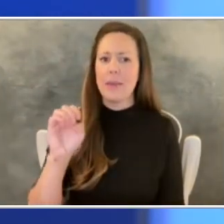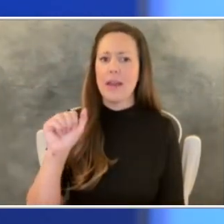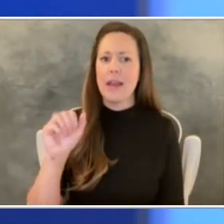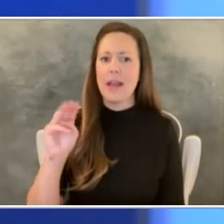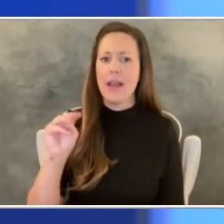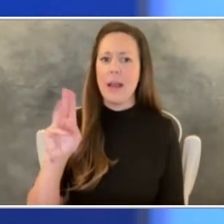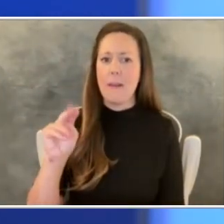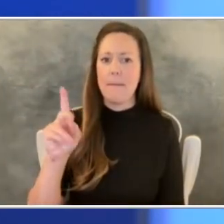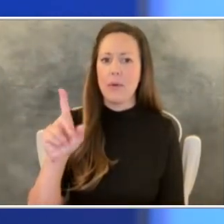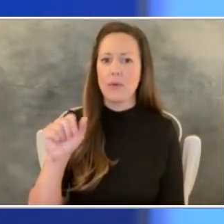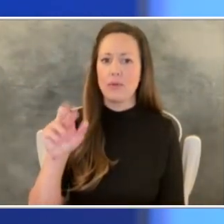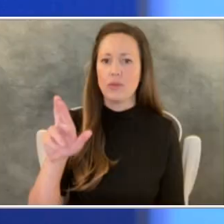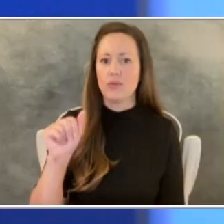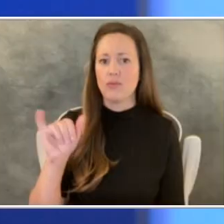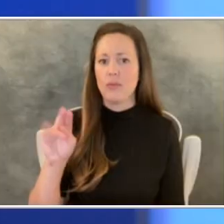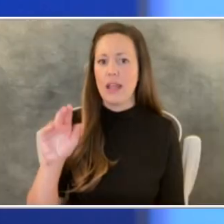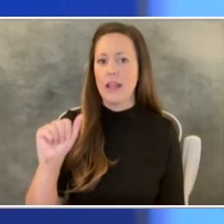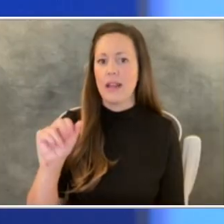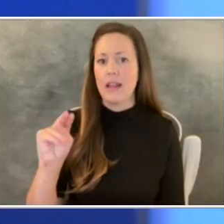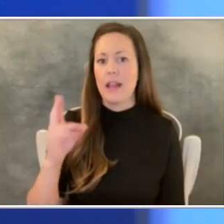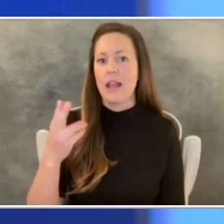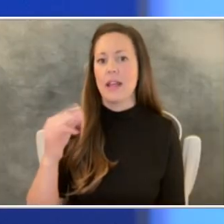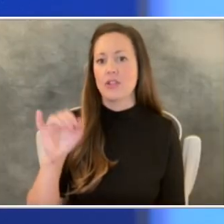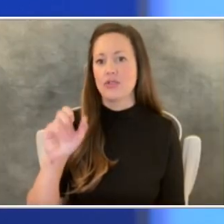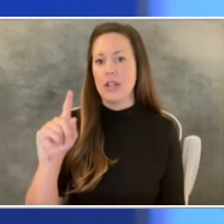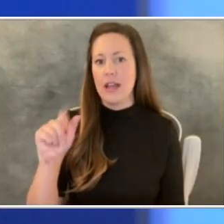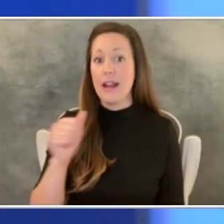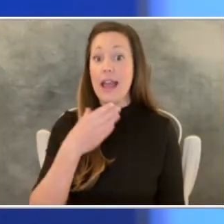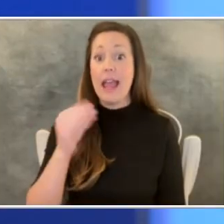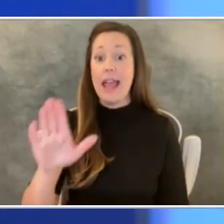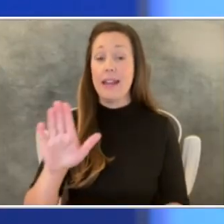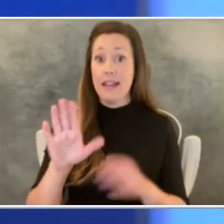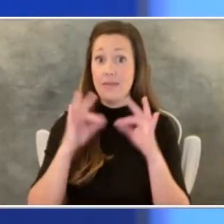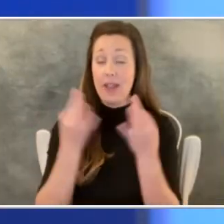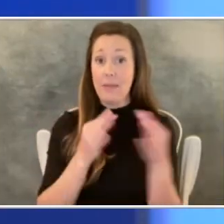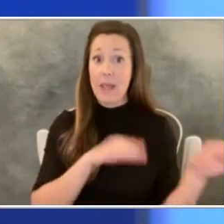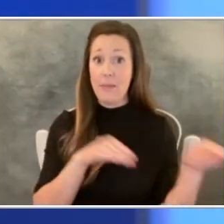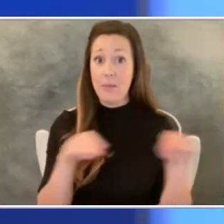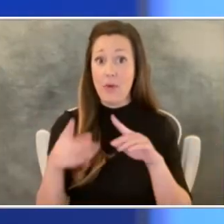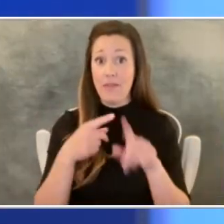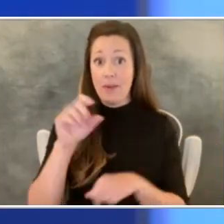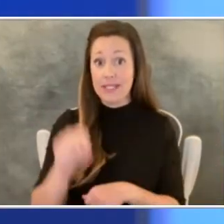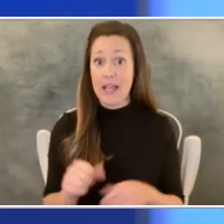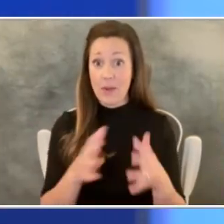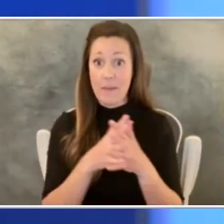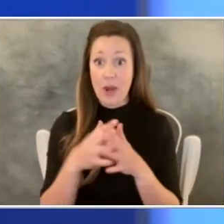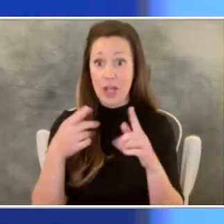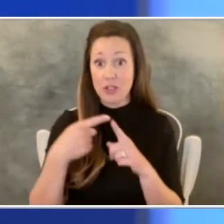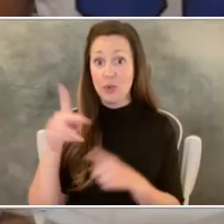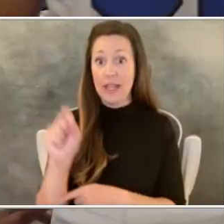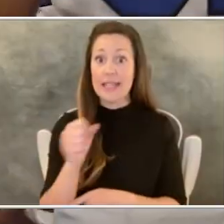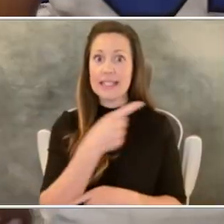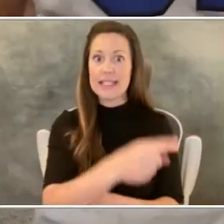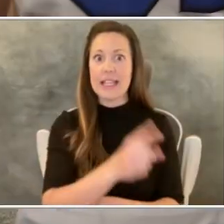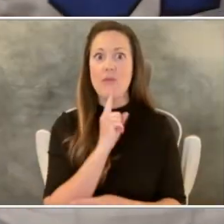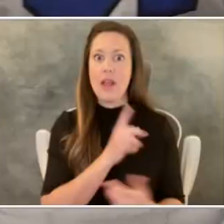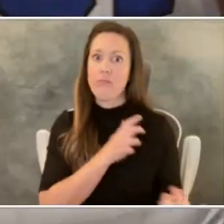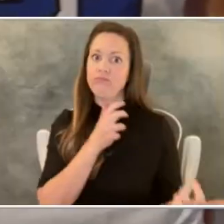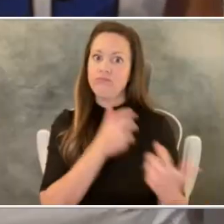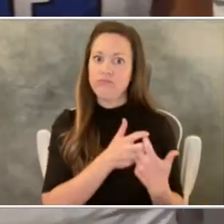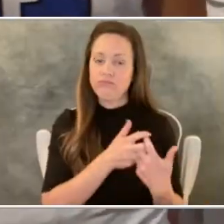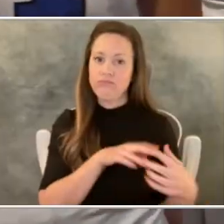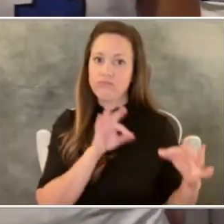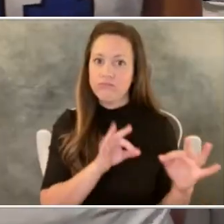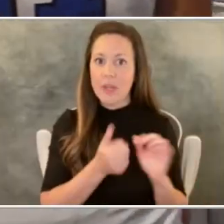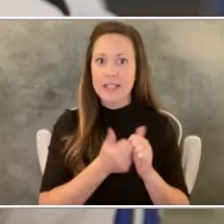Anchieta and his family moved from South America to Kansas, he quickly found a home in sports. Football and